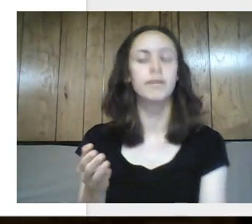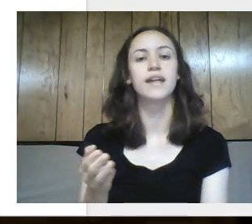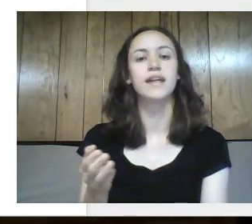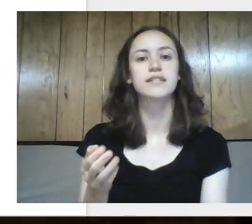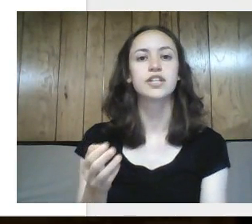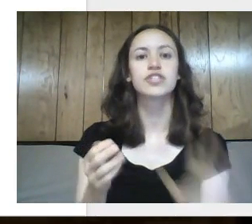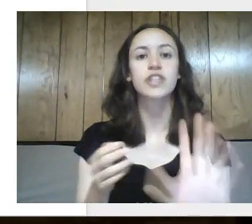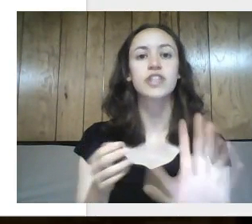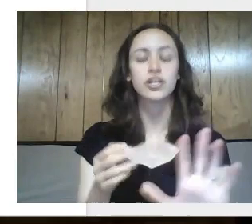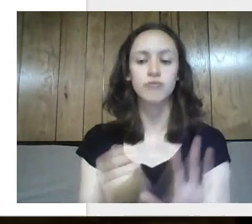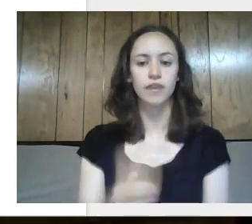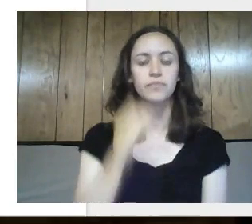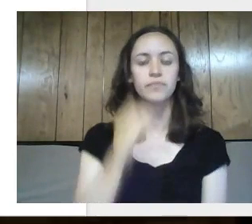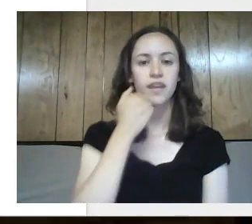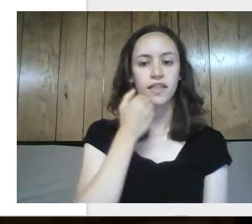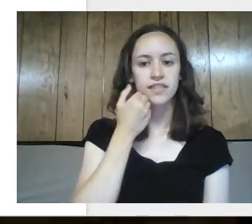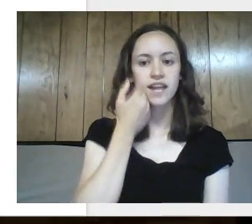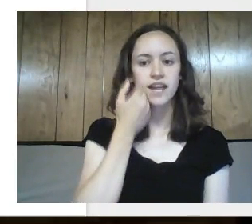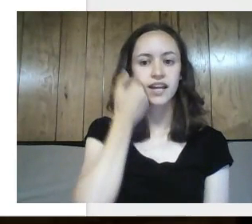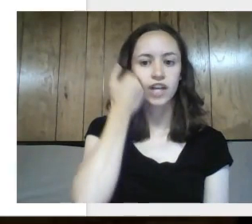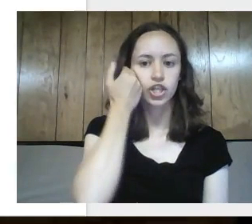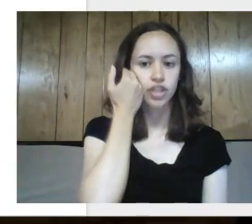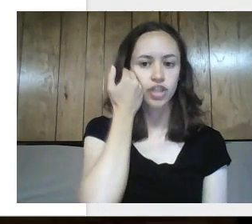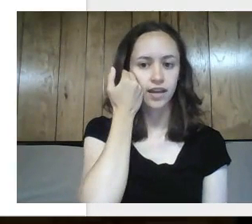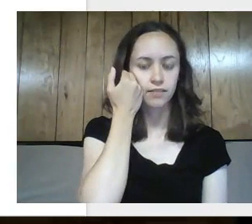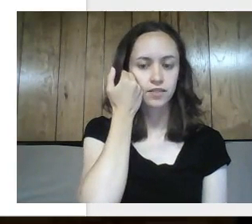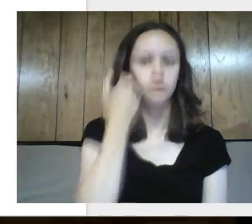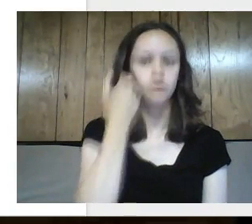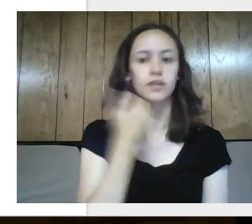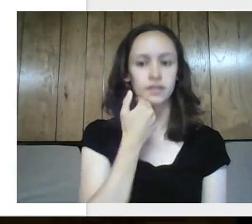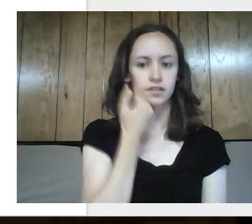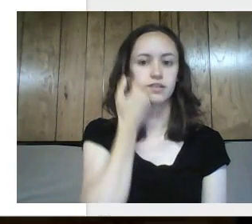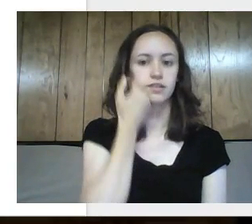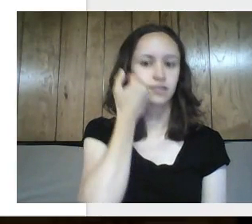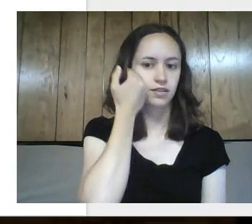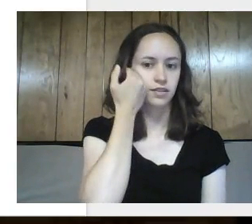students, but just so that you know, the sign ashamed,